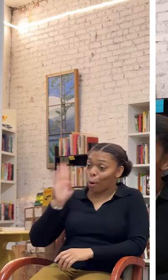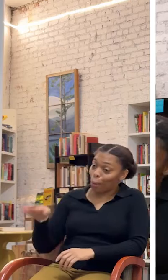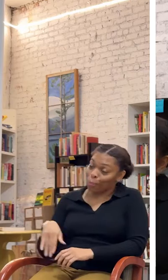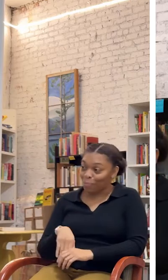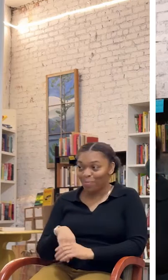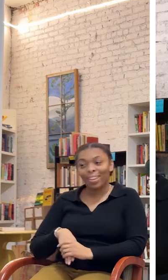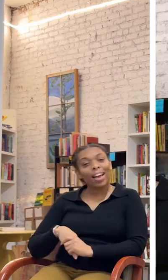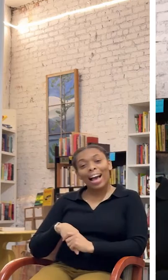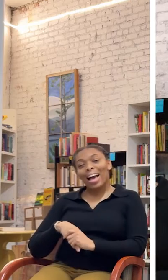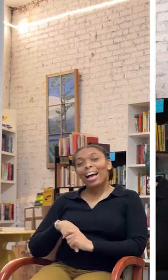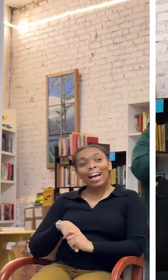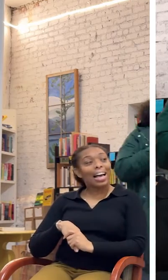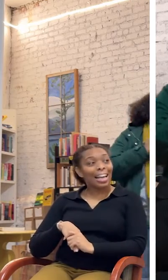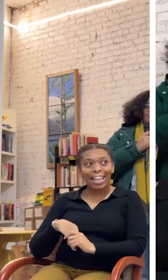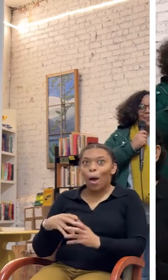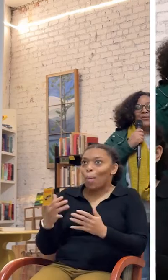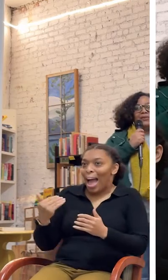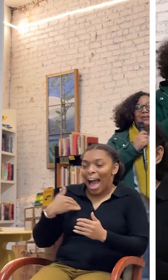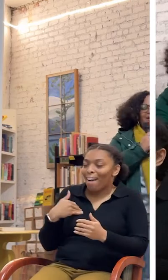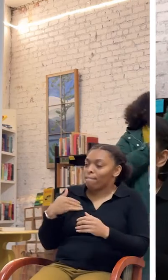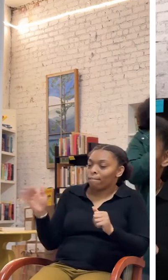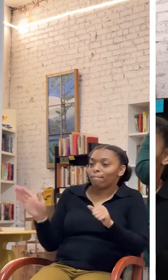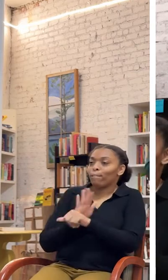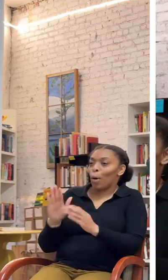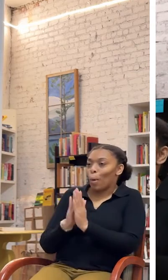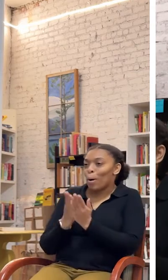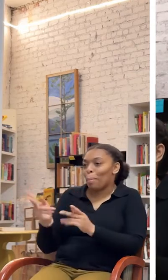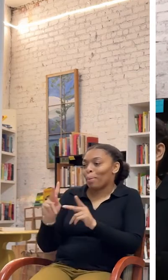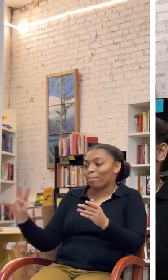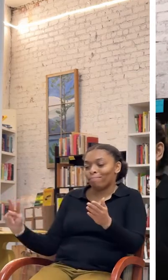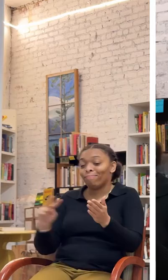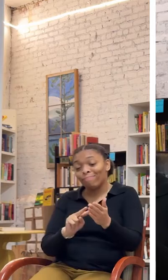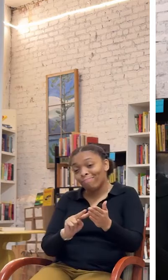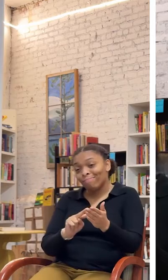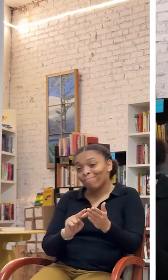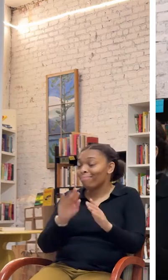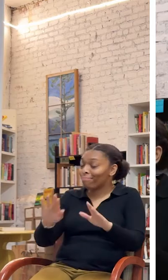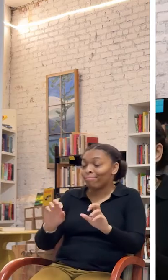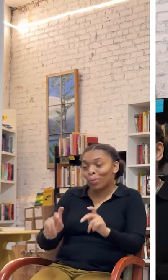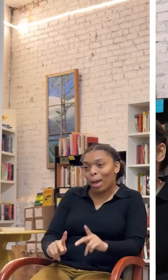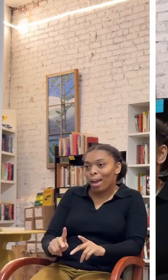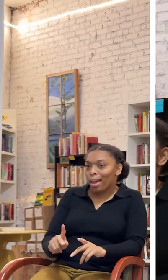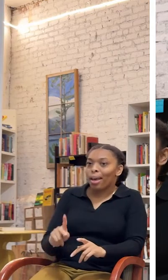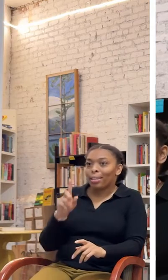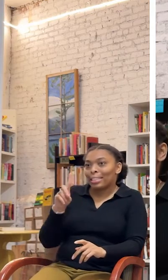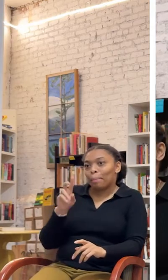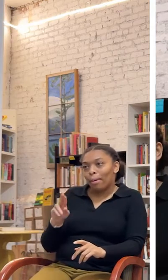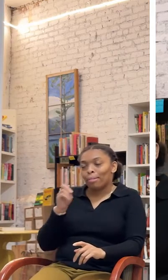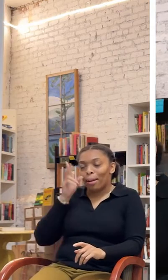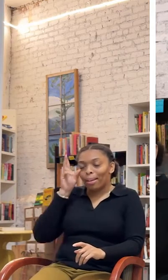hello, okay, now we have a whole book that people could look at and they could just put that to sleep, because I just hate listening to